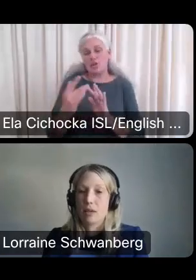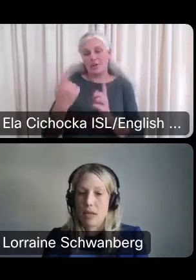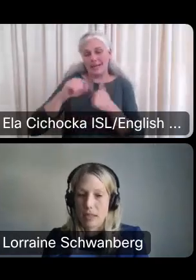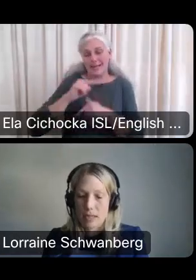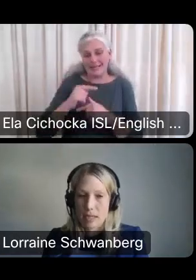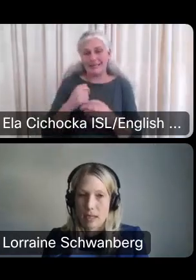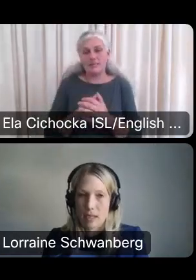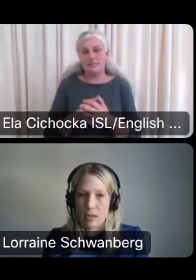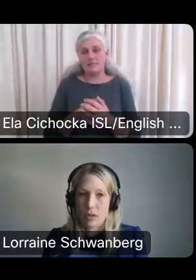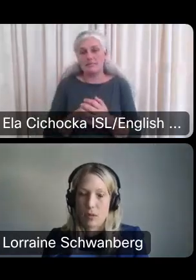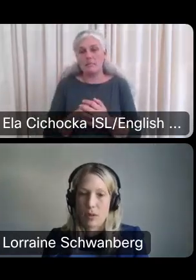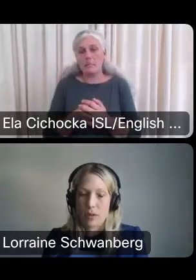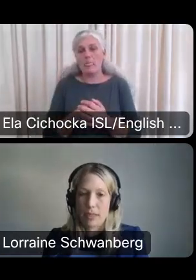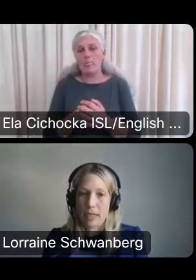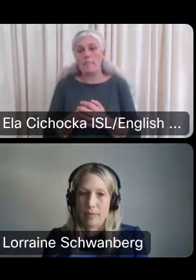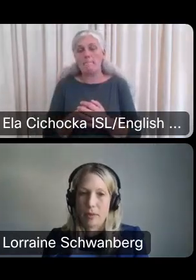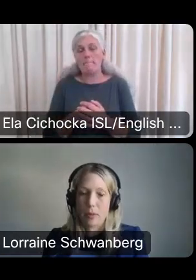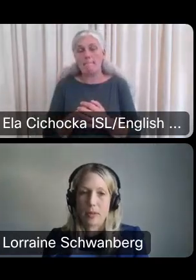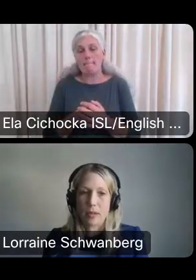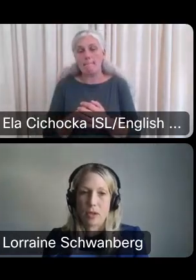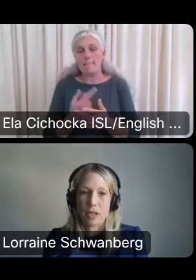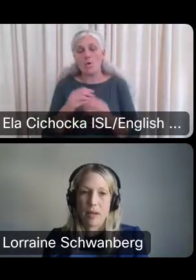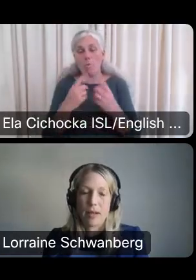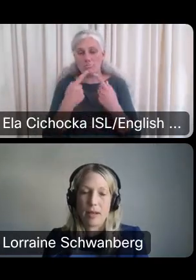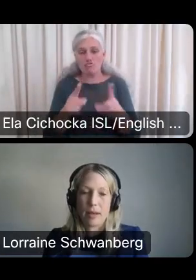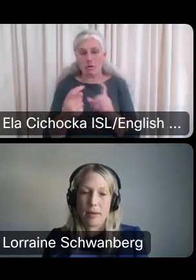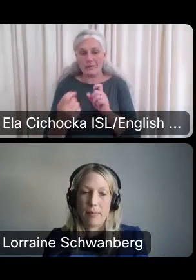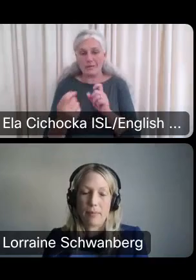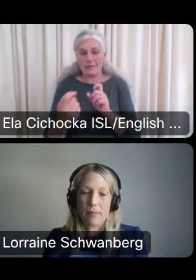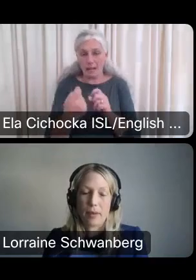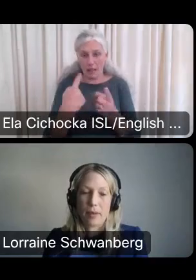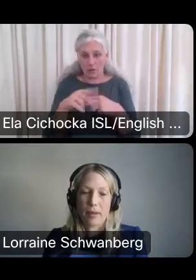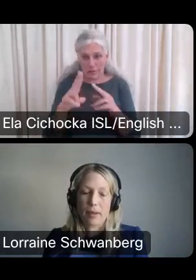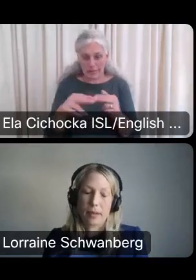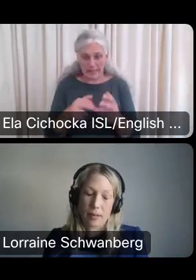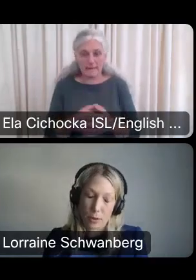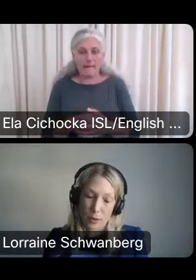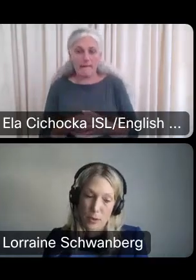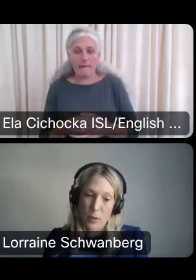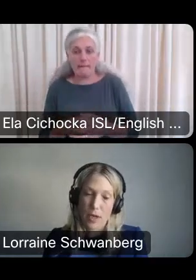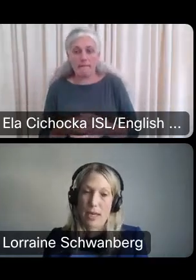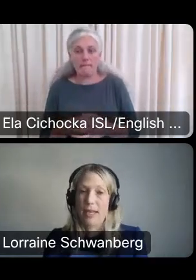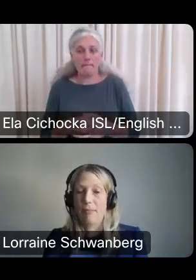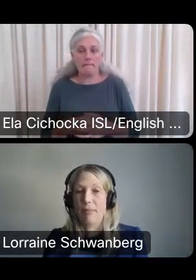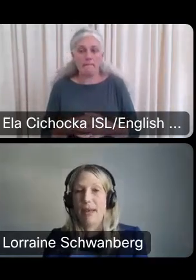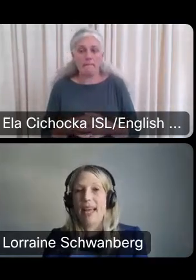don't hesitate to get in touch with our open disclosure email which you will